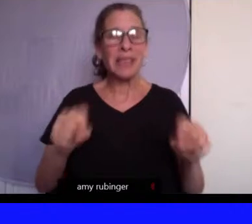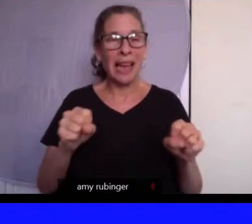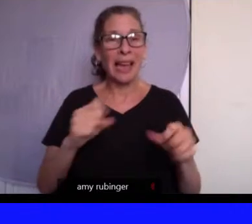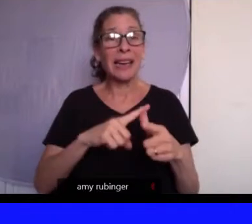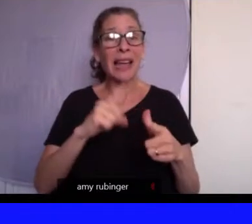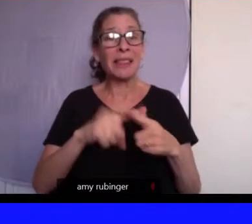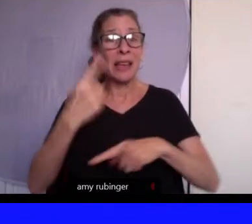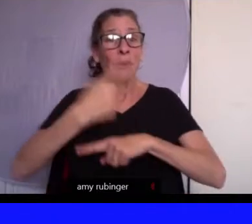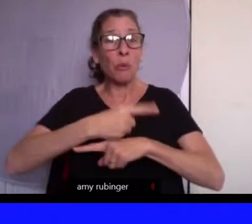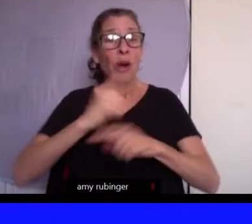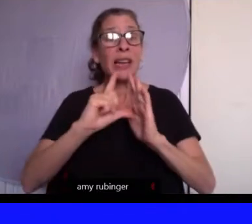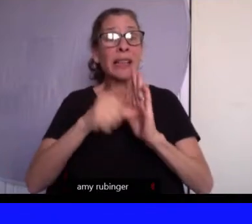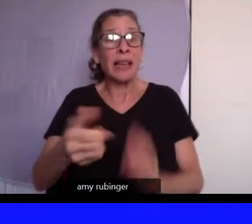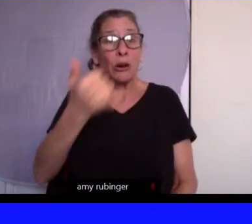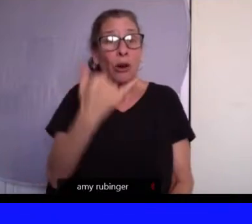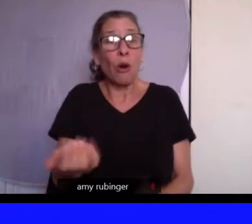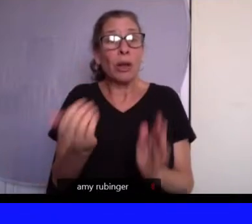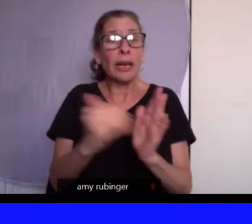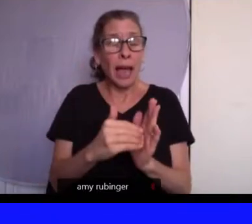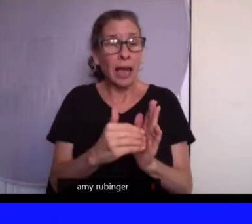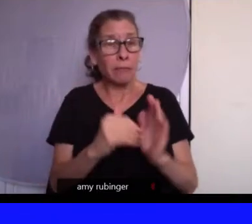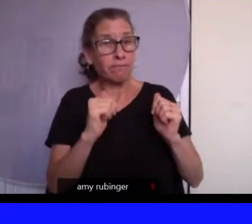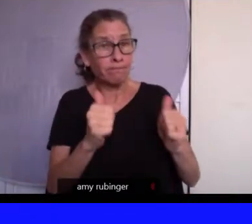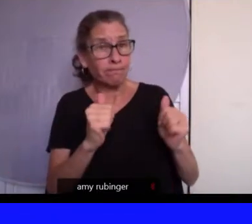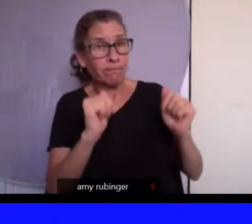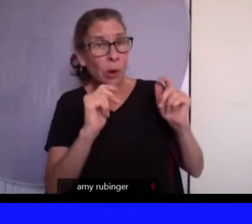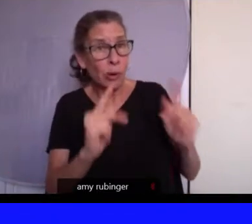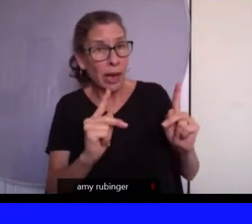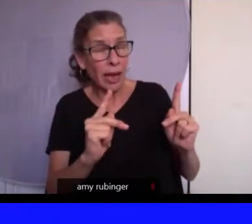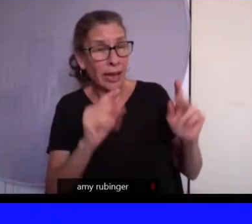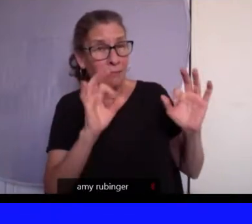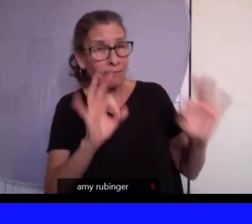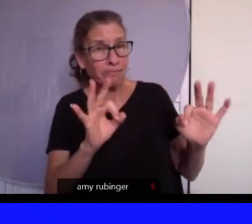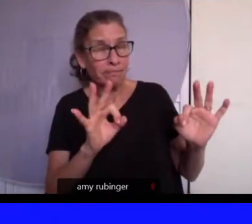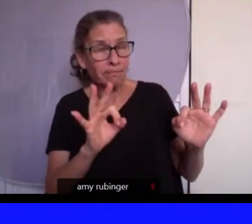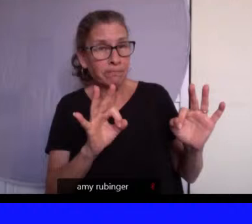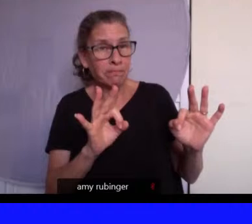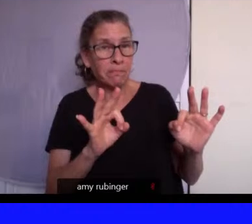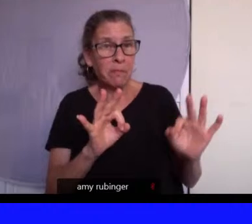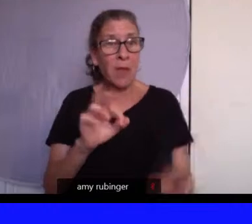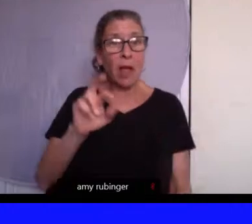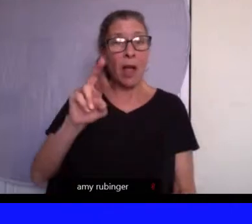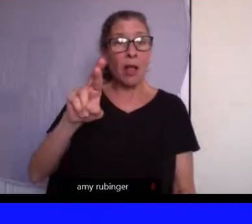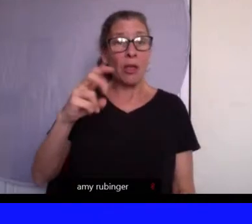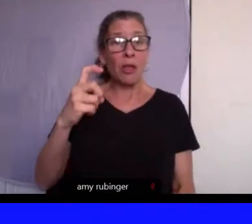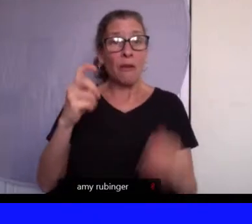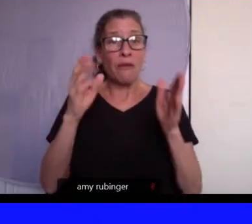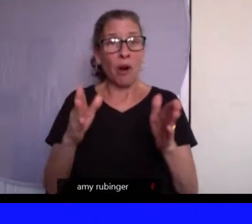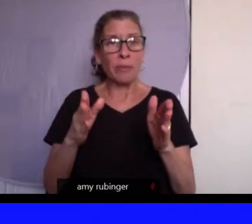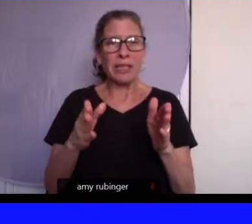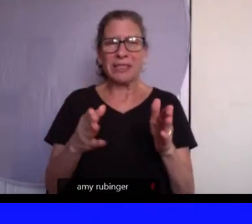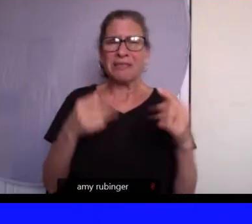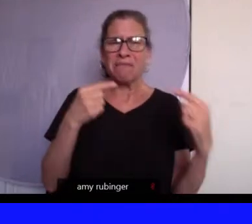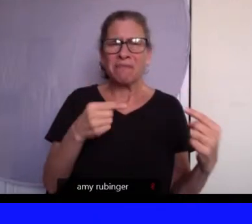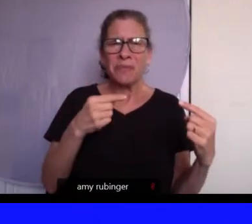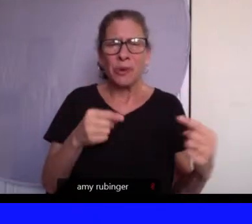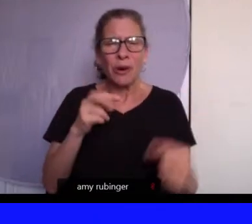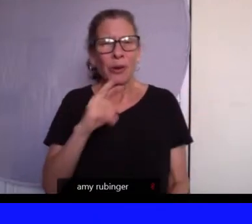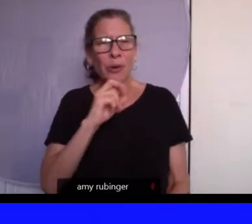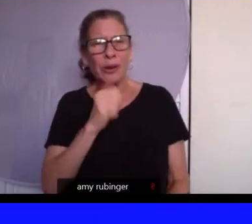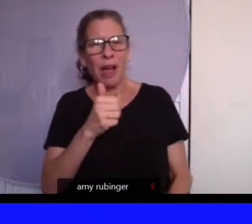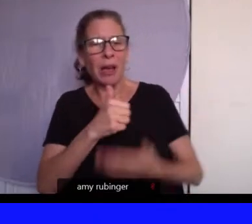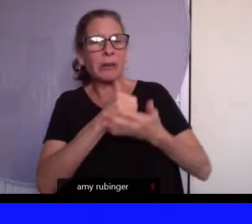medical regimens or workups, and we didn't find that. We found they were getting good care from their primary care providers,